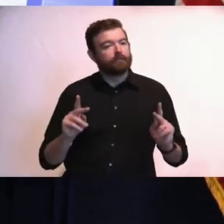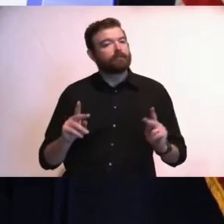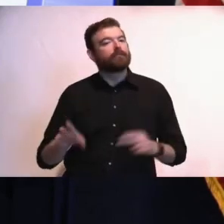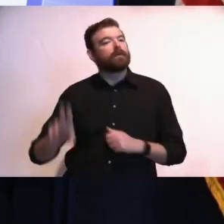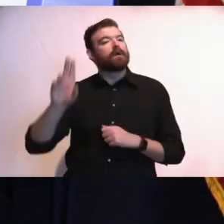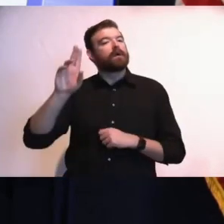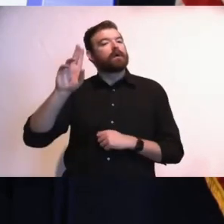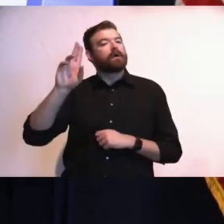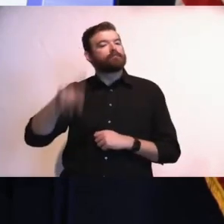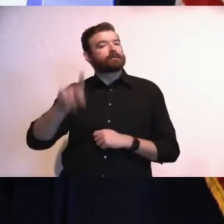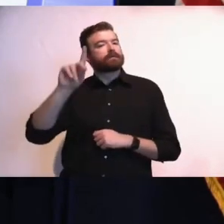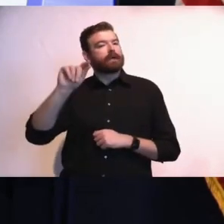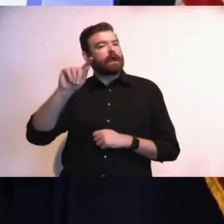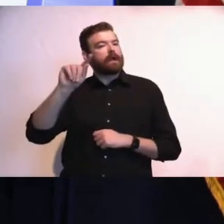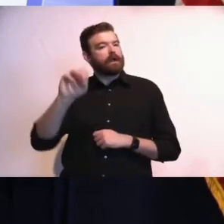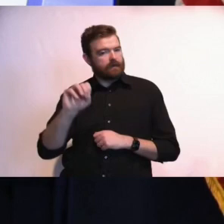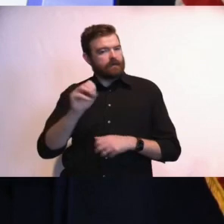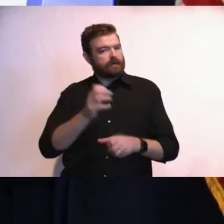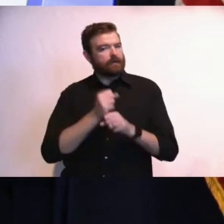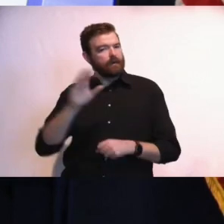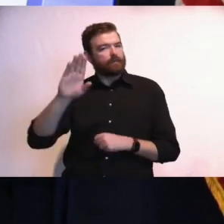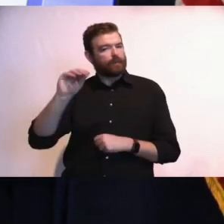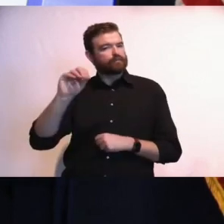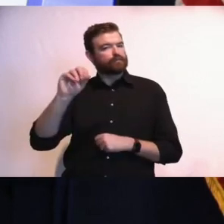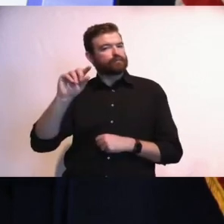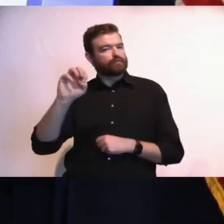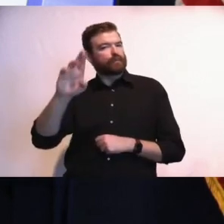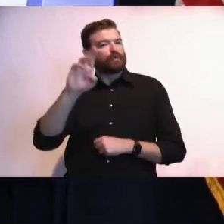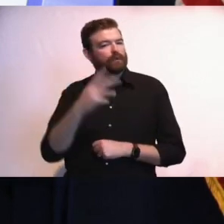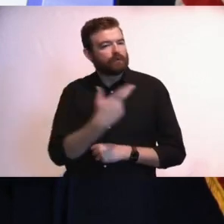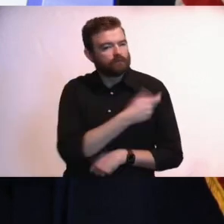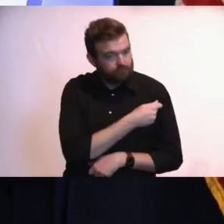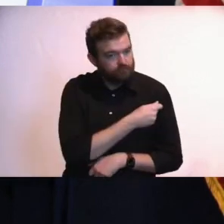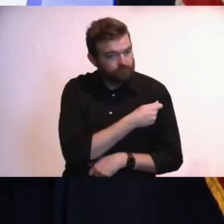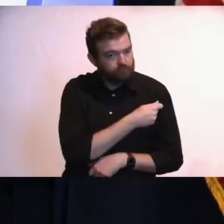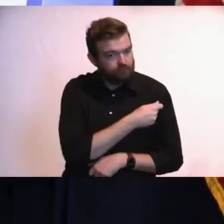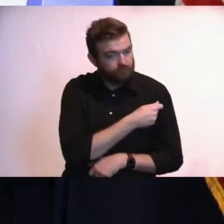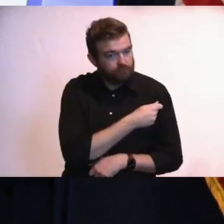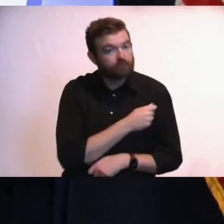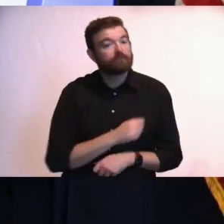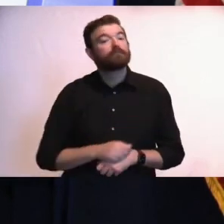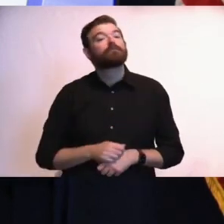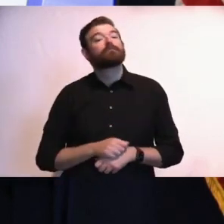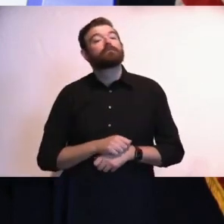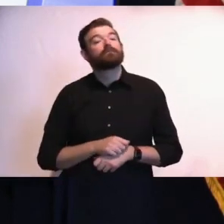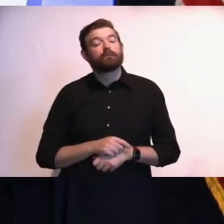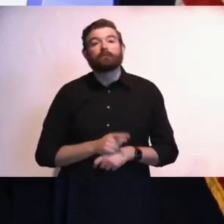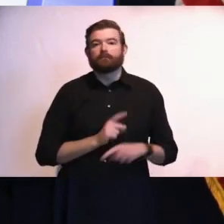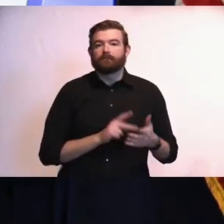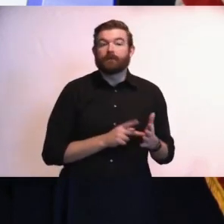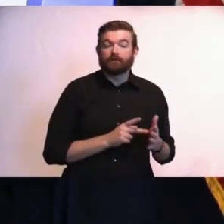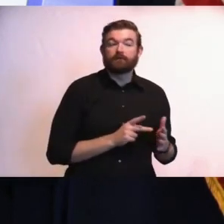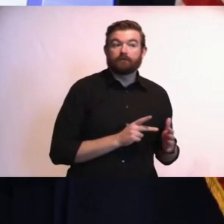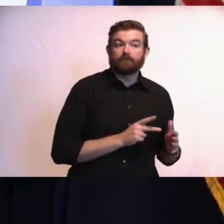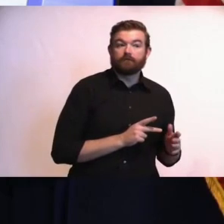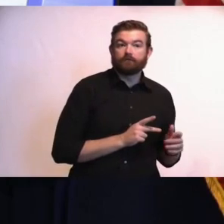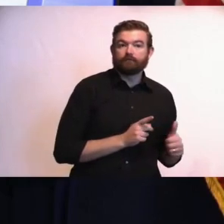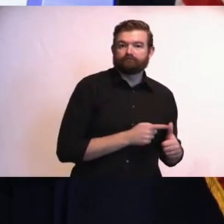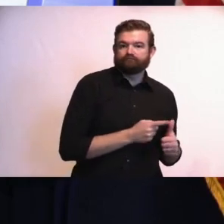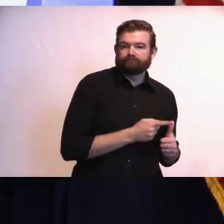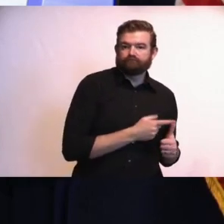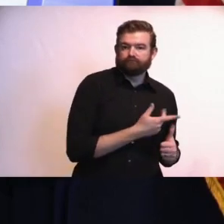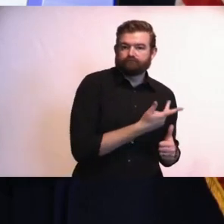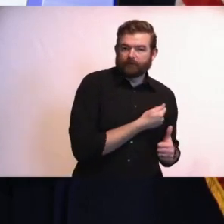meaning they have received a booster dose, have completed a primary series, but are not yet eligible for a booster